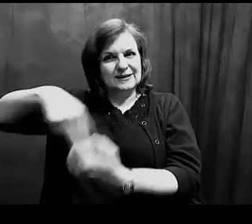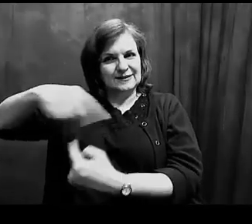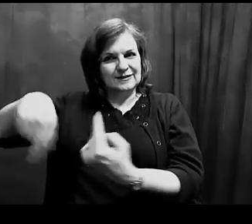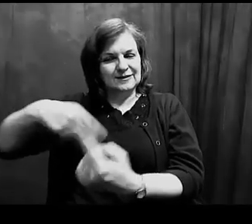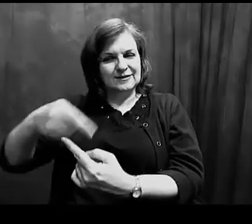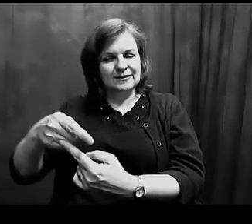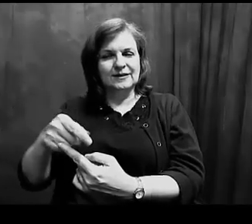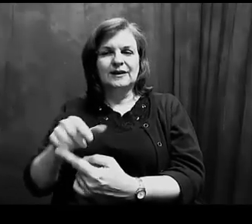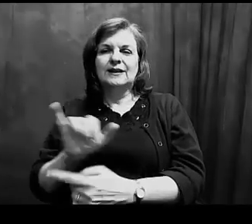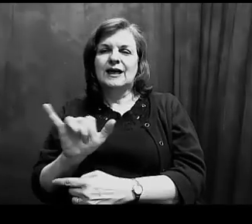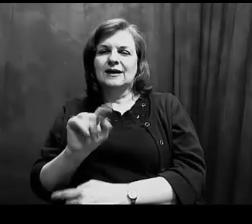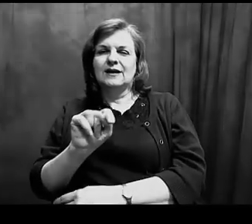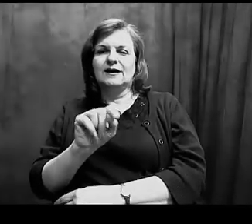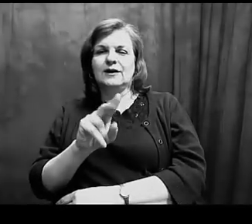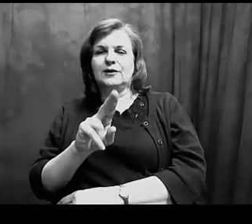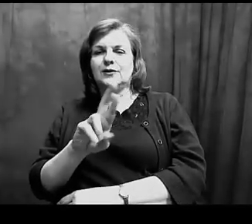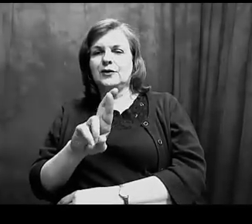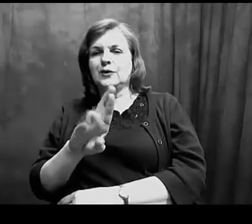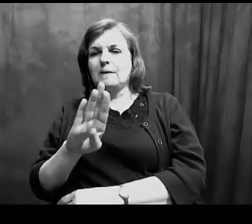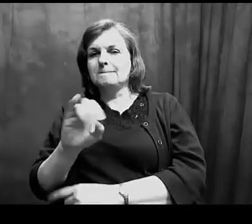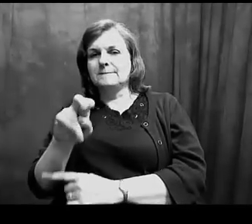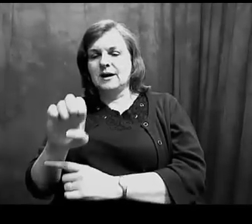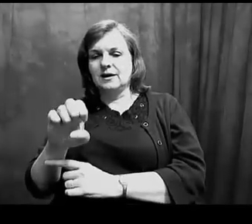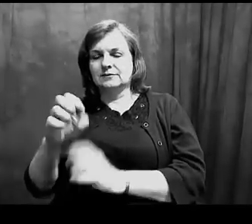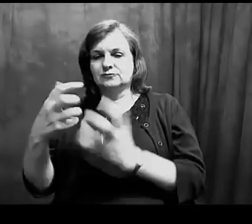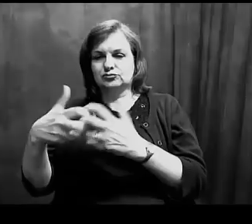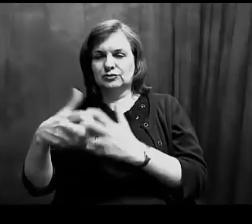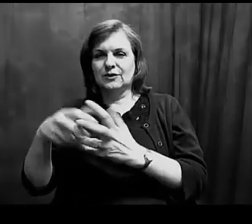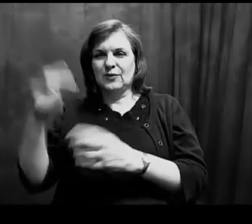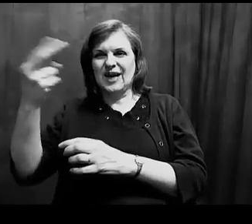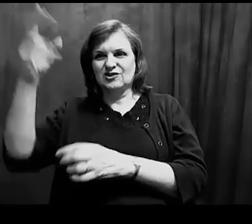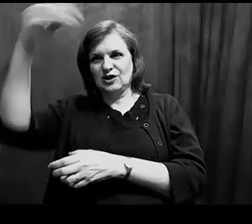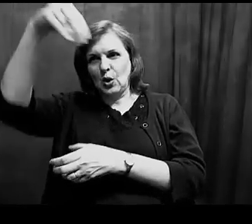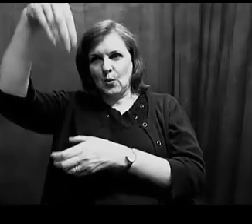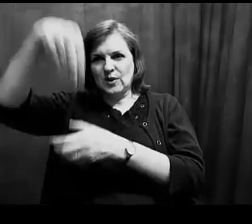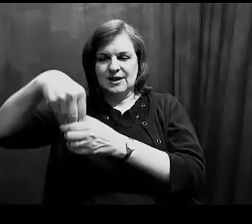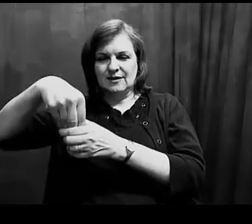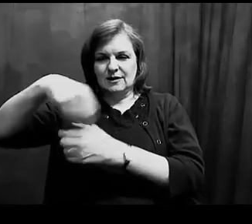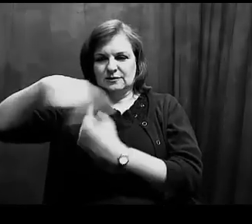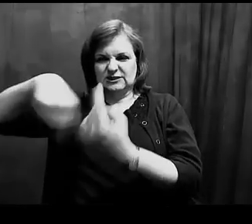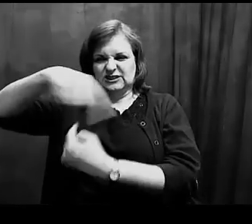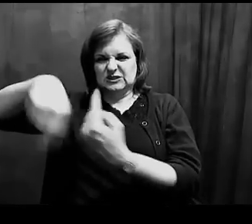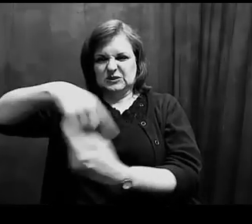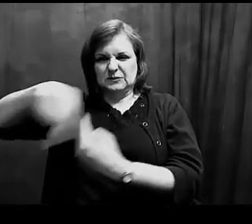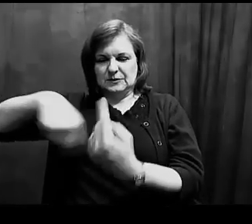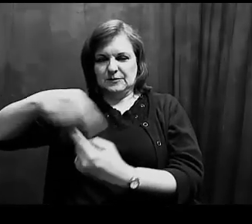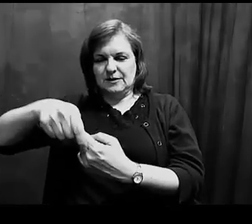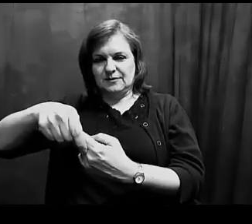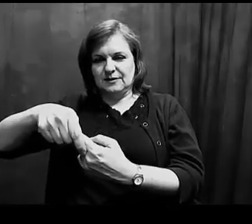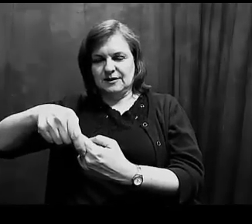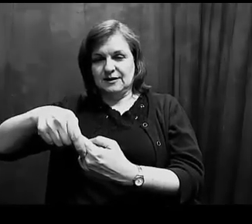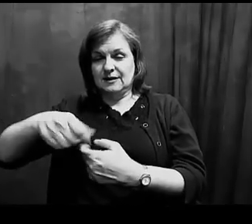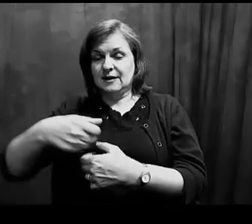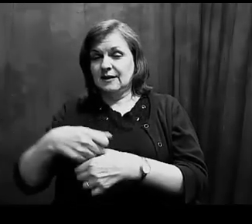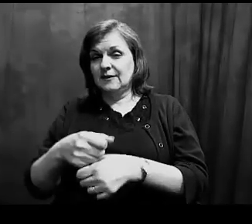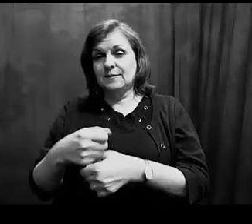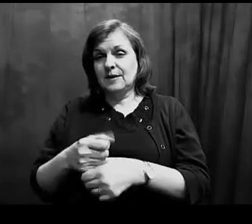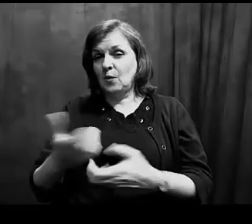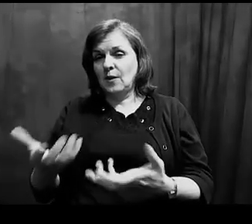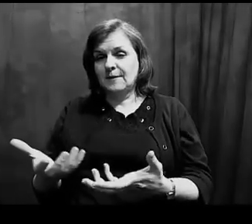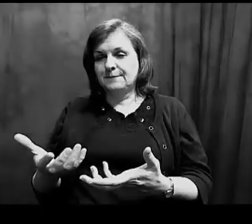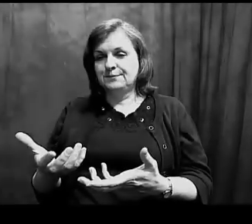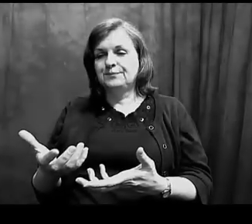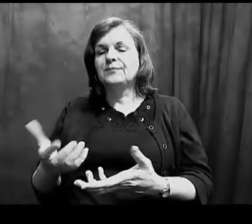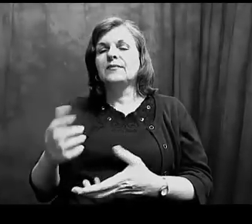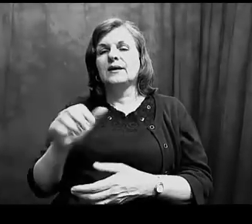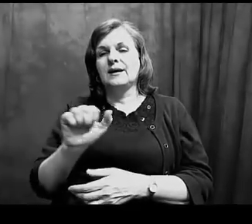literally spins. It's powered like a turbine. And when it spins, when these hydrogens come flying back through, causing